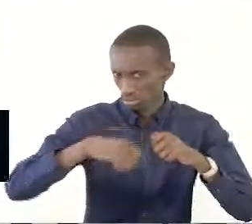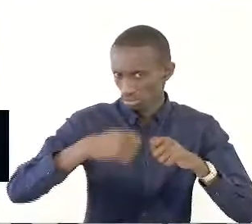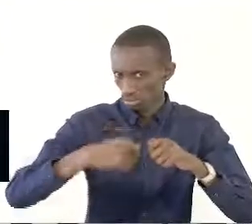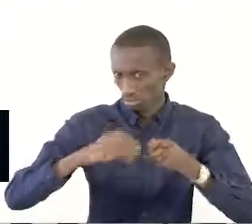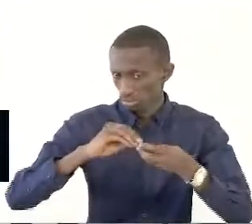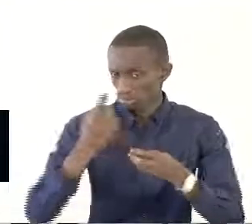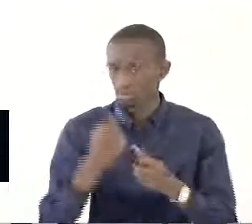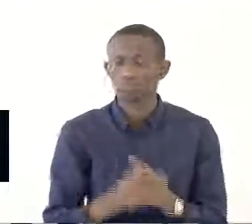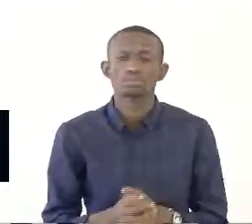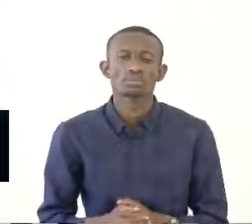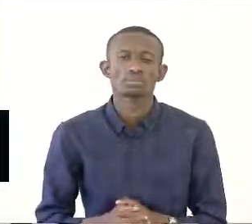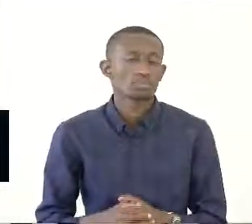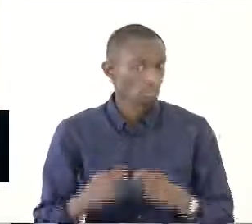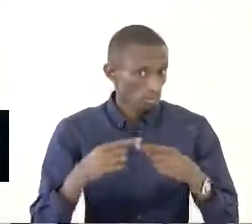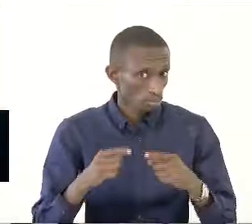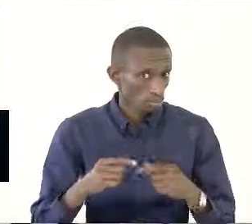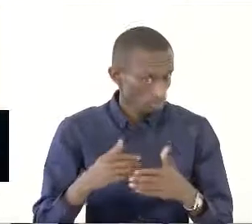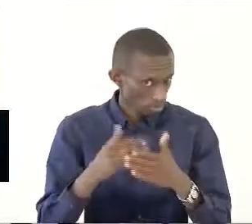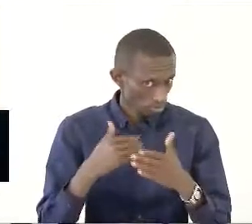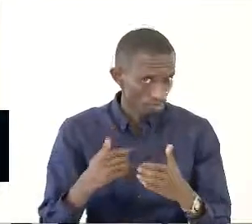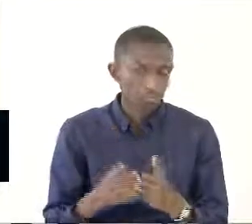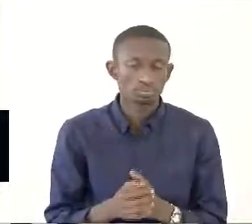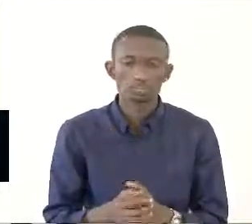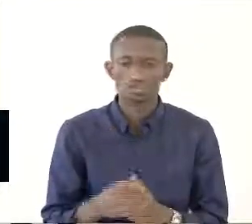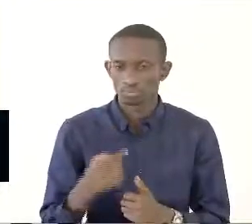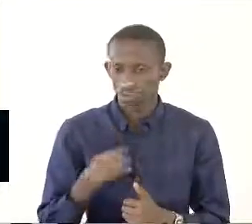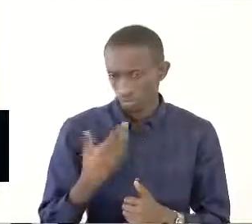But before I have this